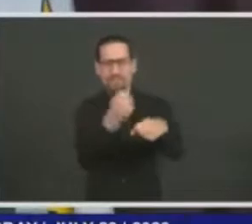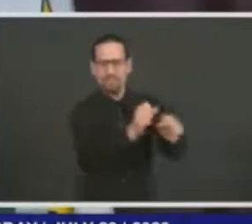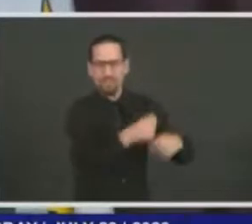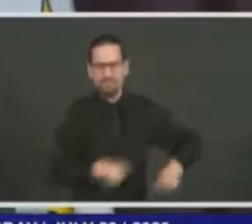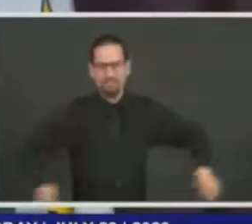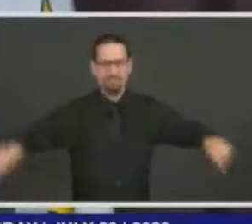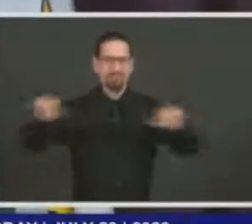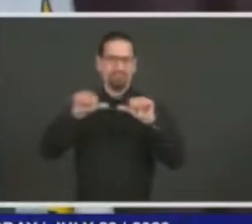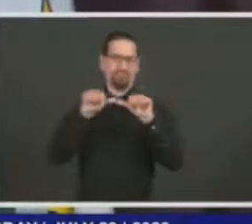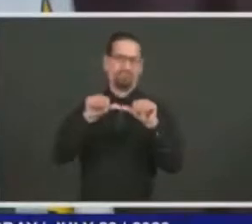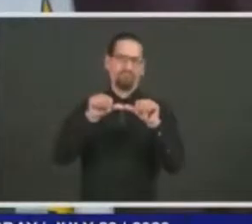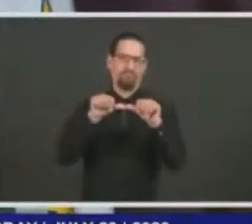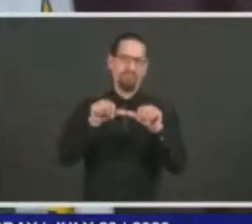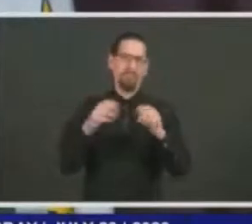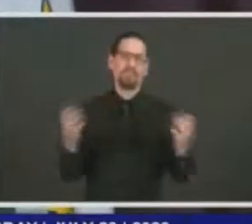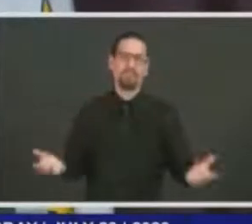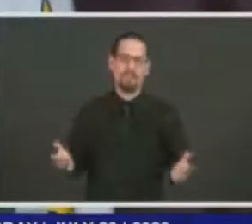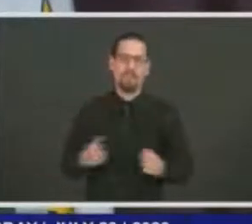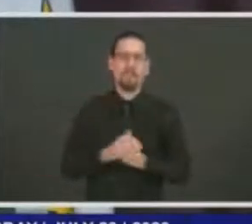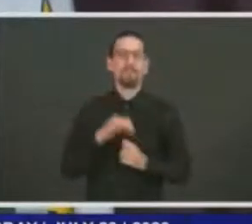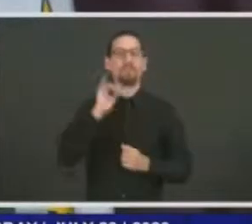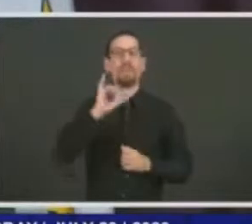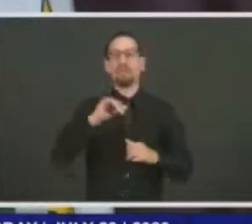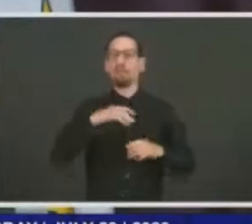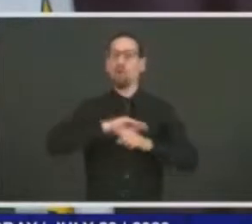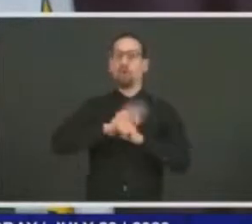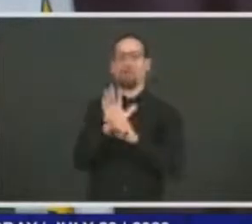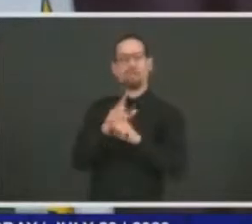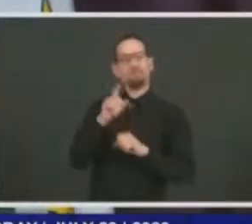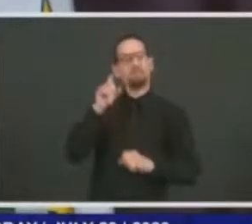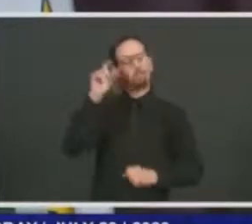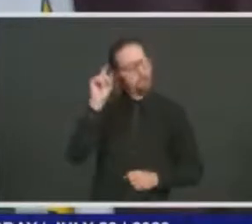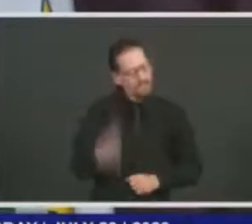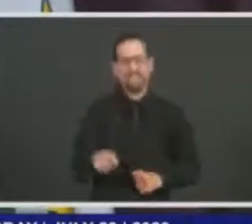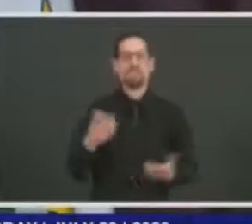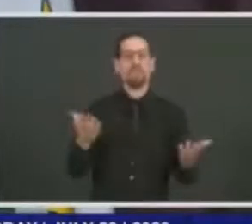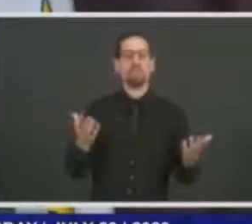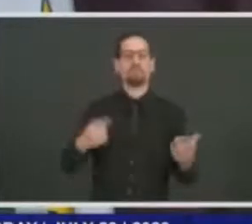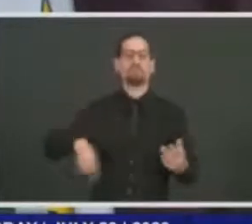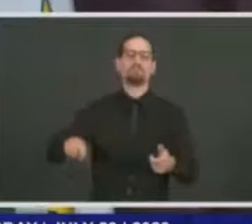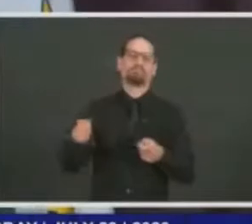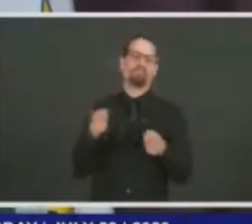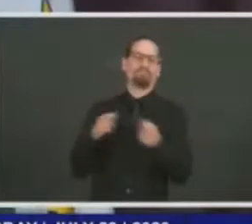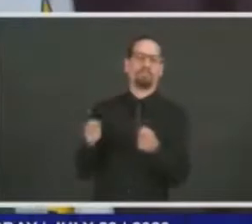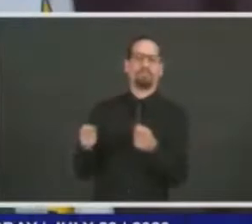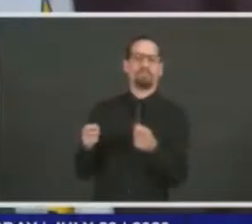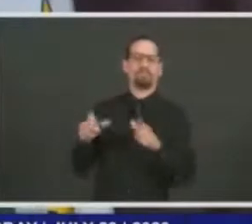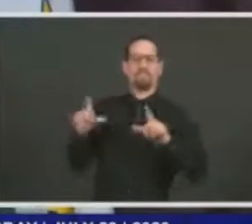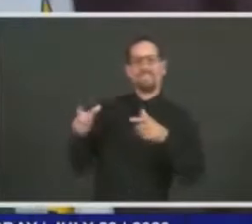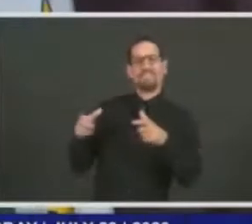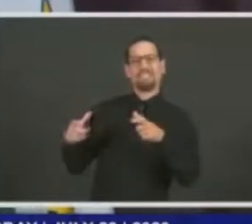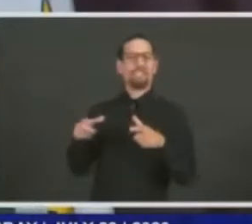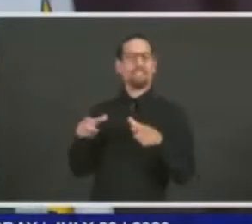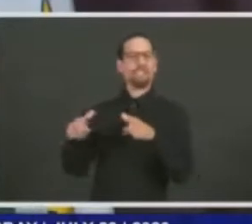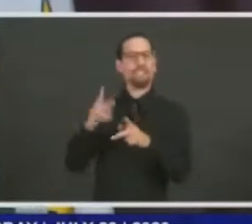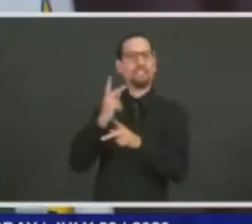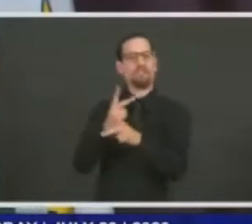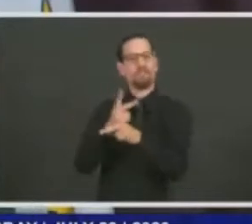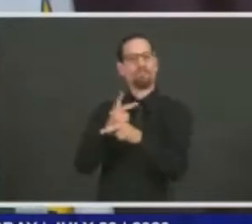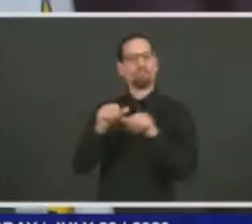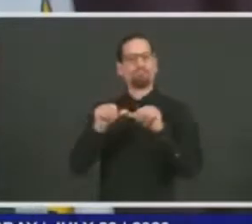phase 3, but social gatherings are now going from 25 to 15, indoors and